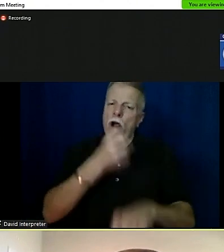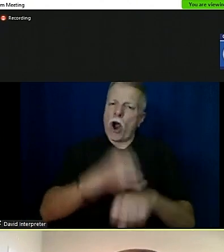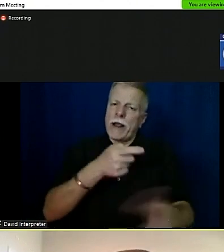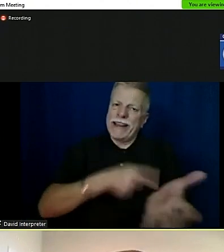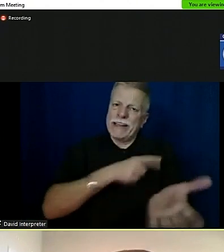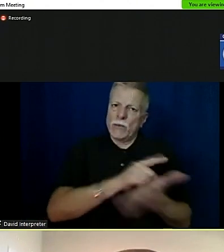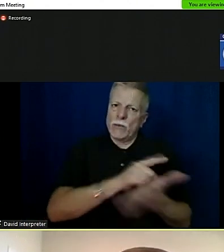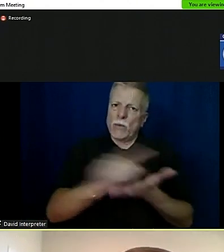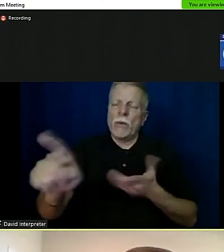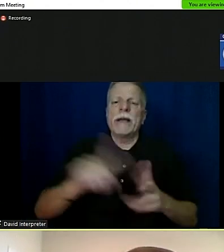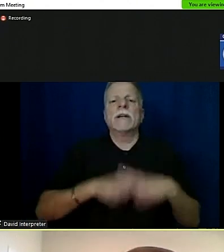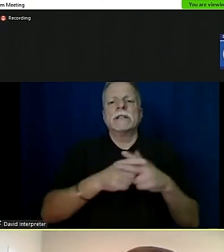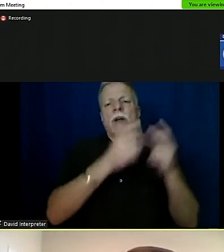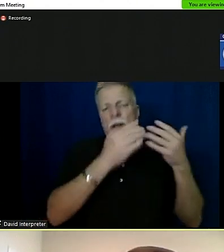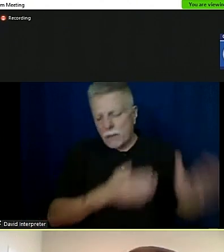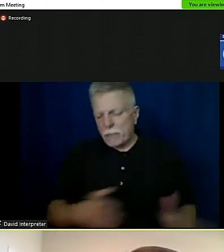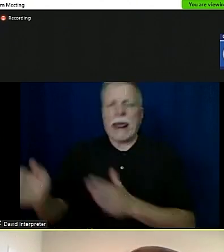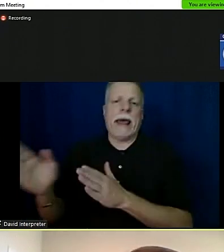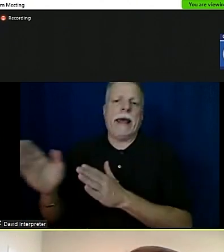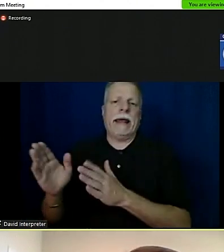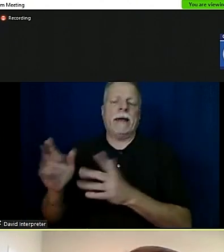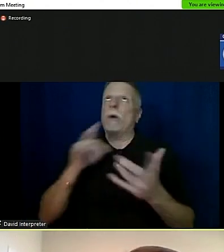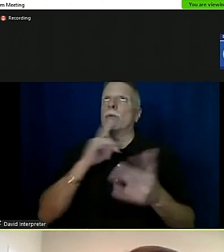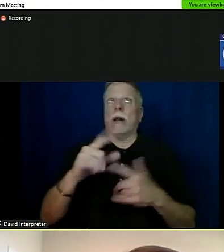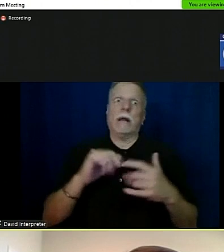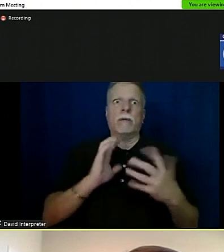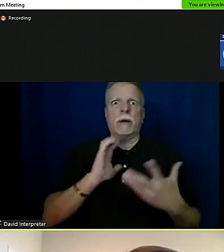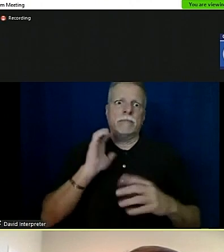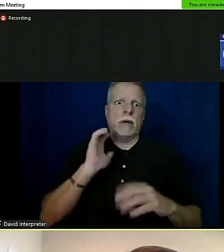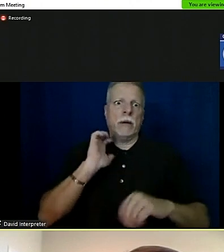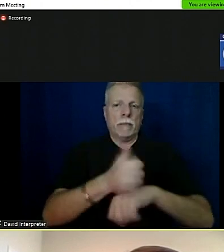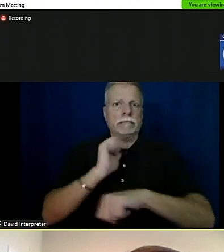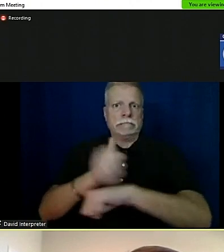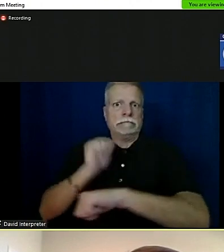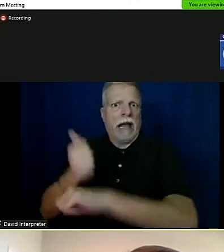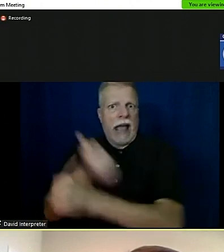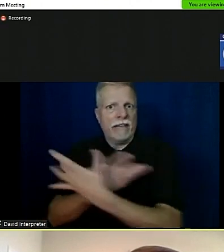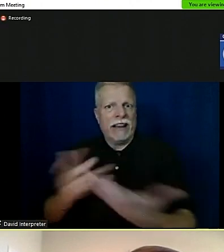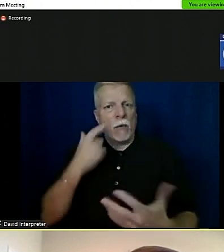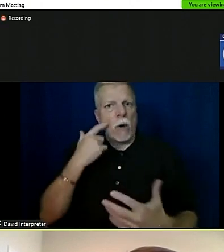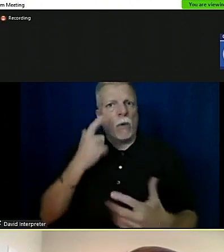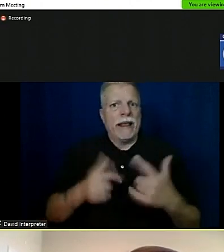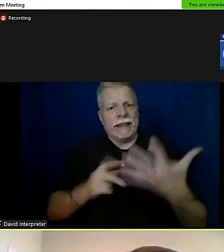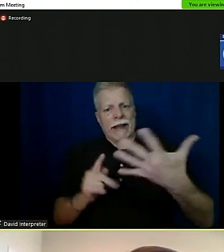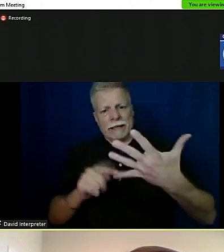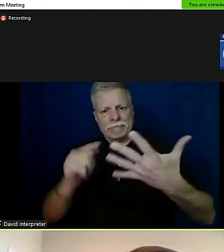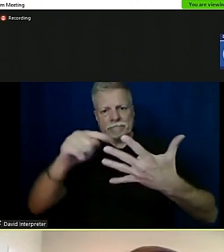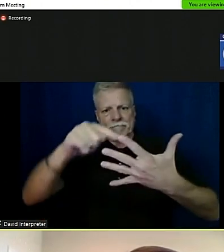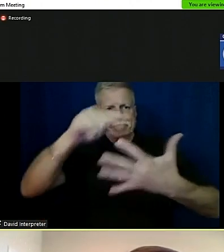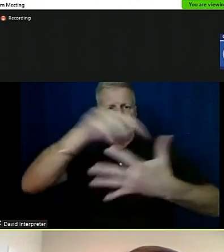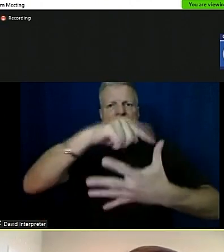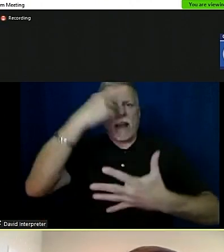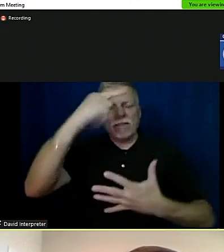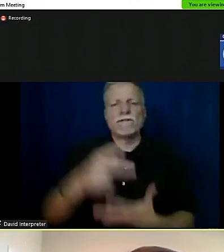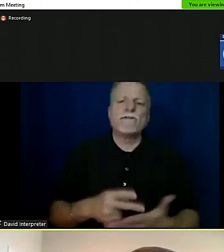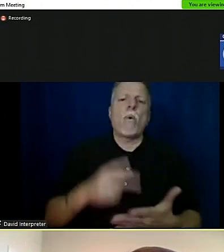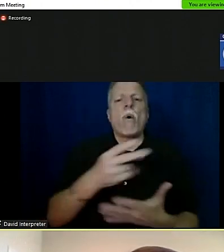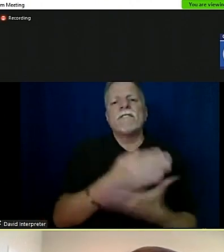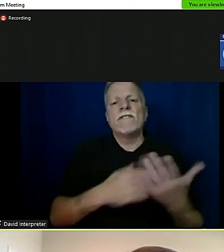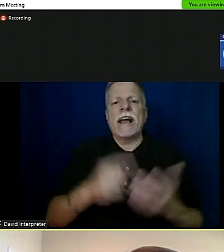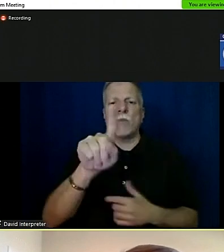planning. Well, we are actually get it together on what we think the priorities are for phase 1B below the dash